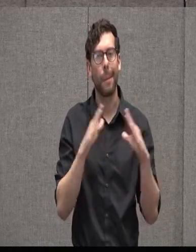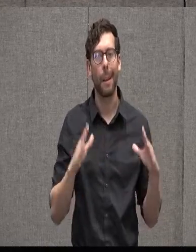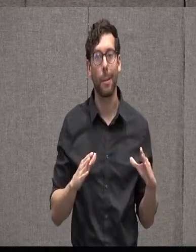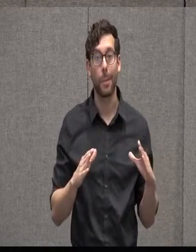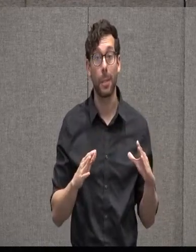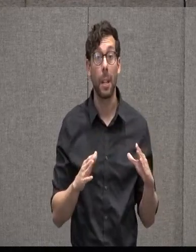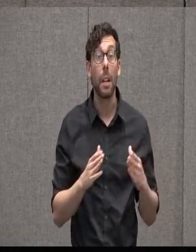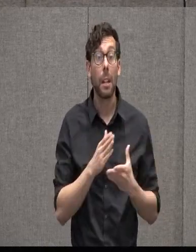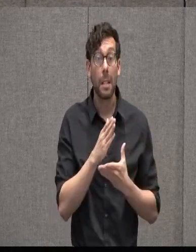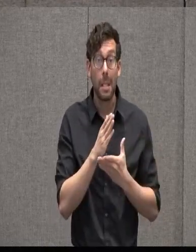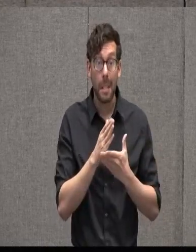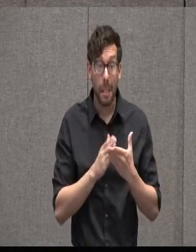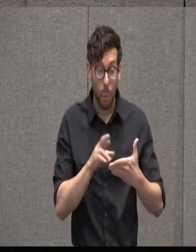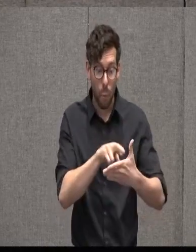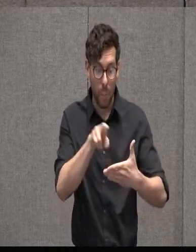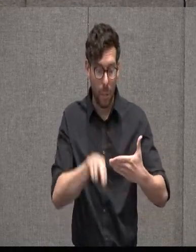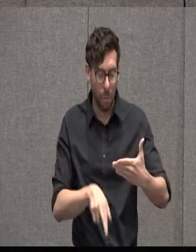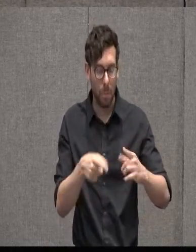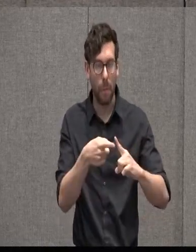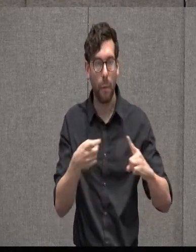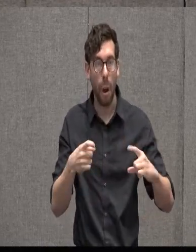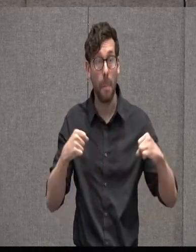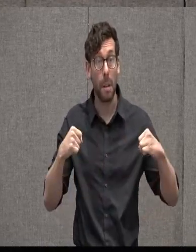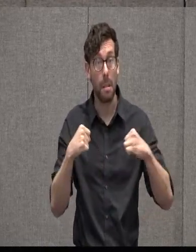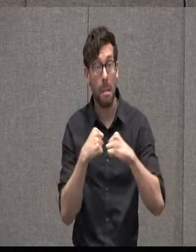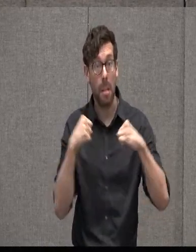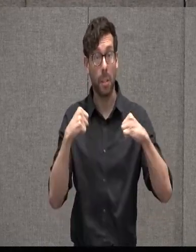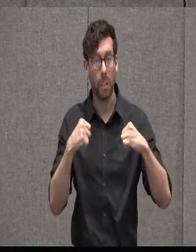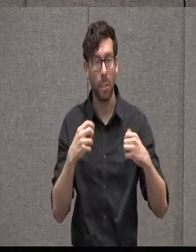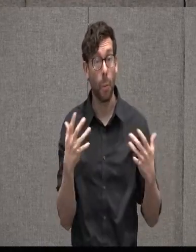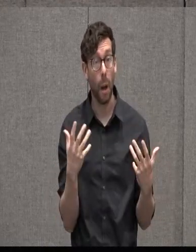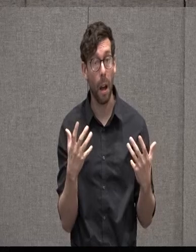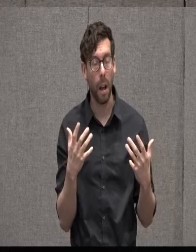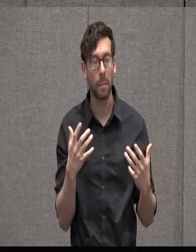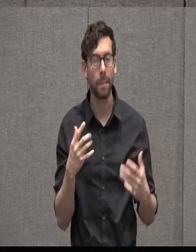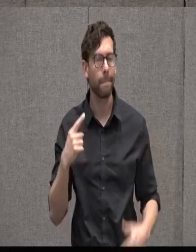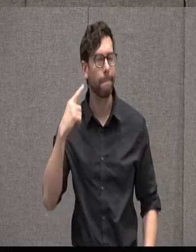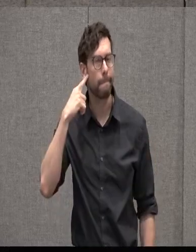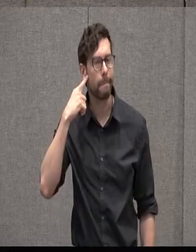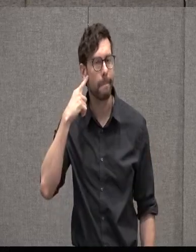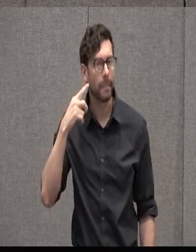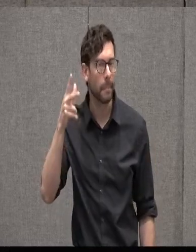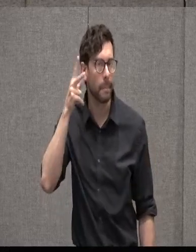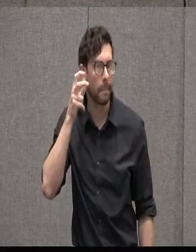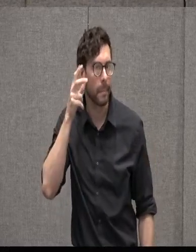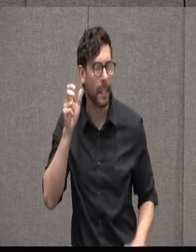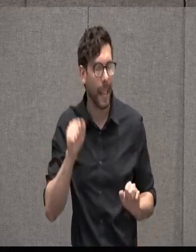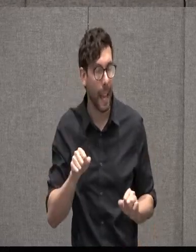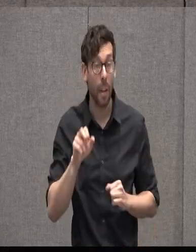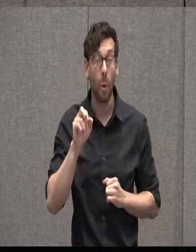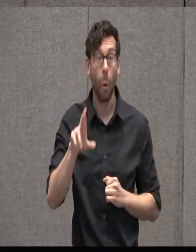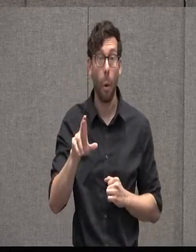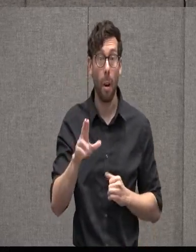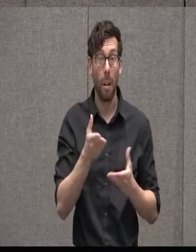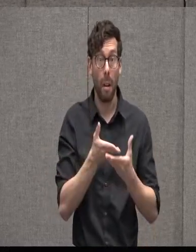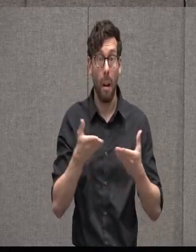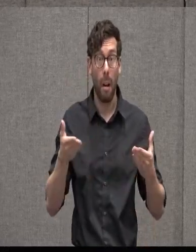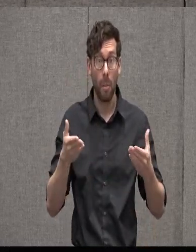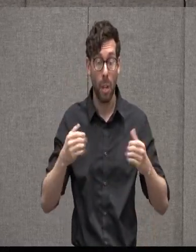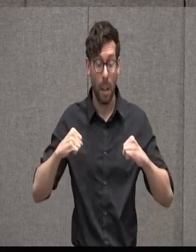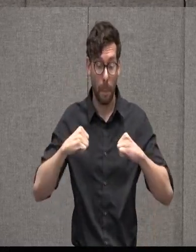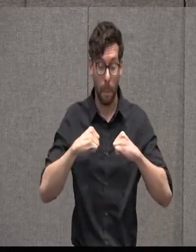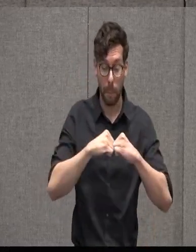to look at it from a safer perspective. And some things we want to look for, some effects of collisions. We could